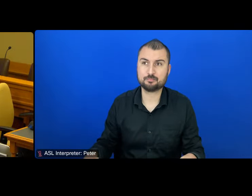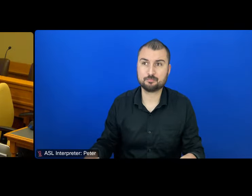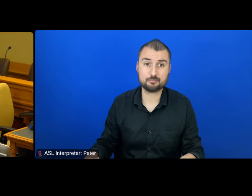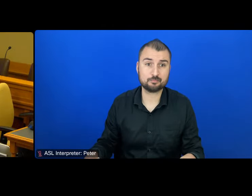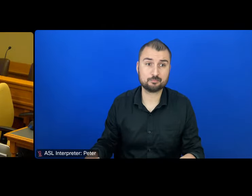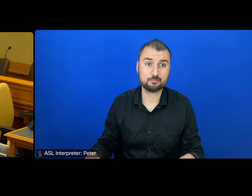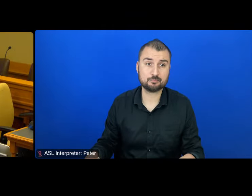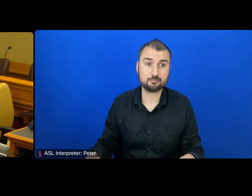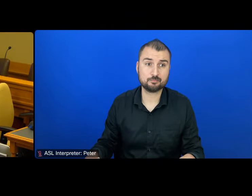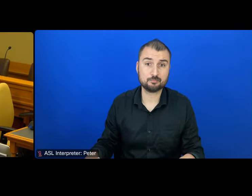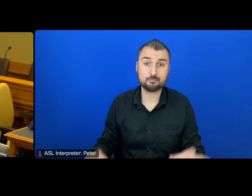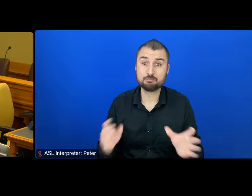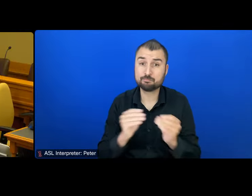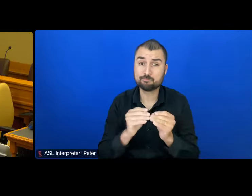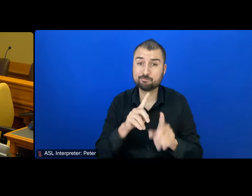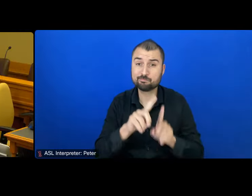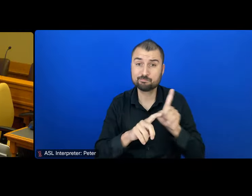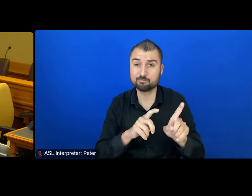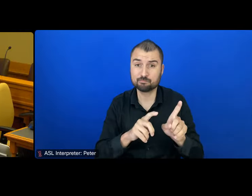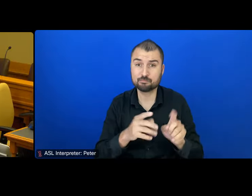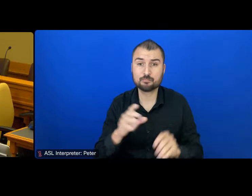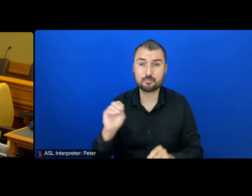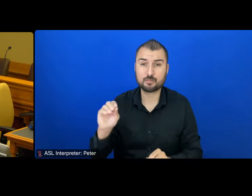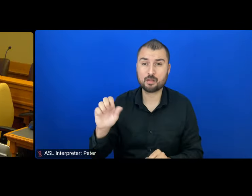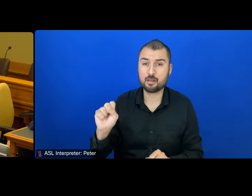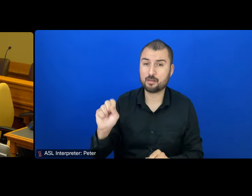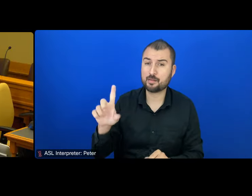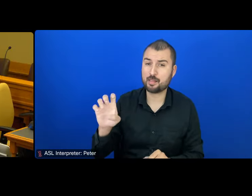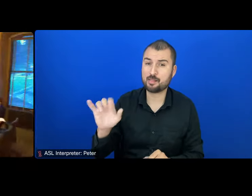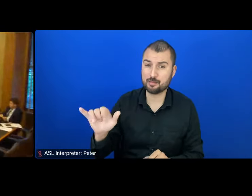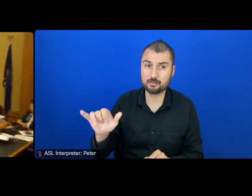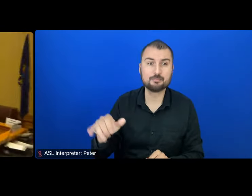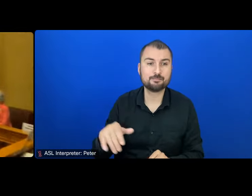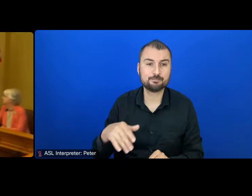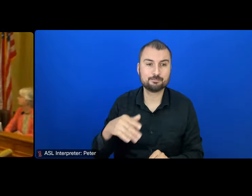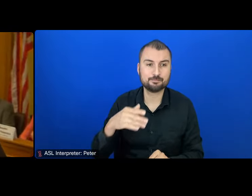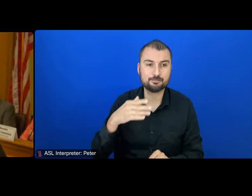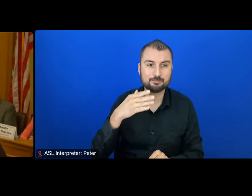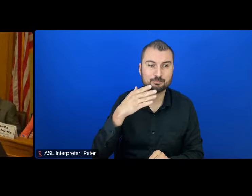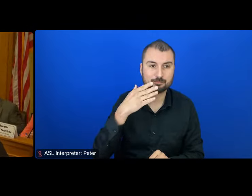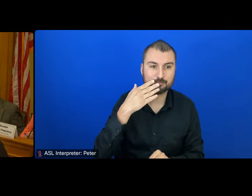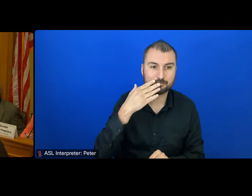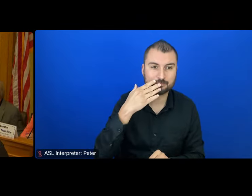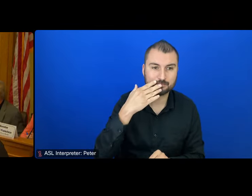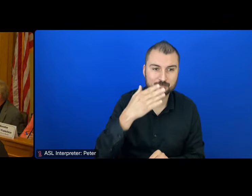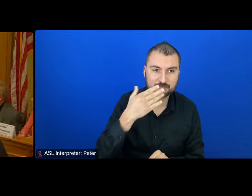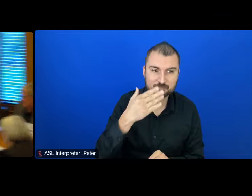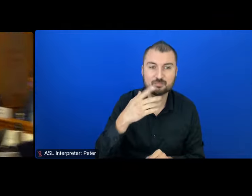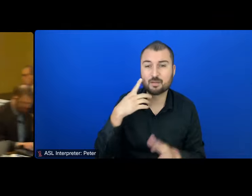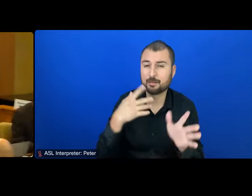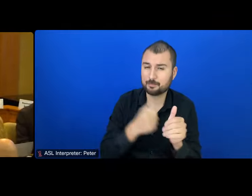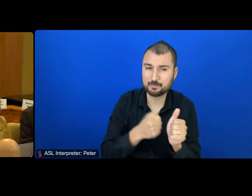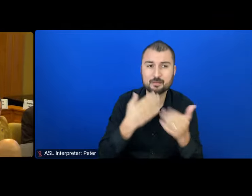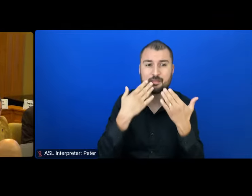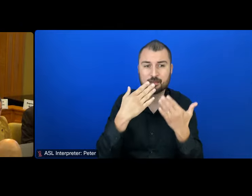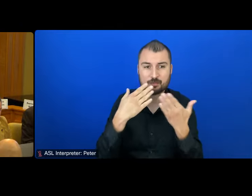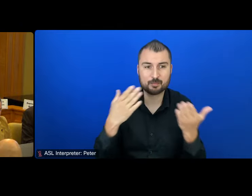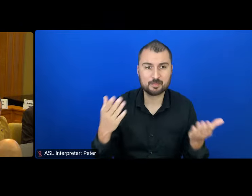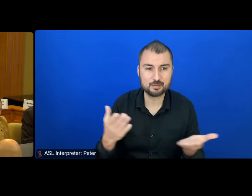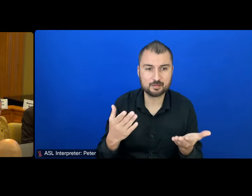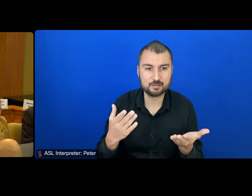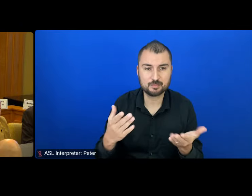Further questions? Mr. Osley. Thank you, and thank you for being here. Thank you for the update. While we're on the topic of